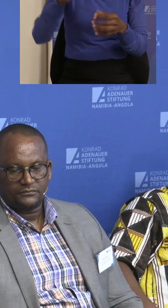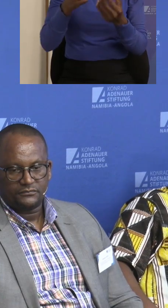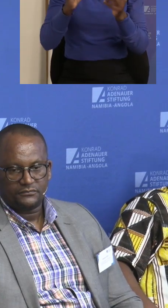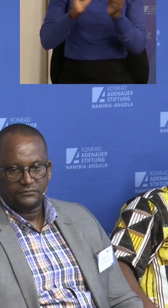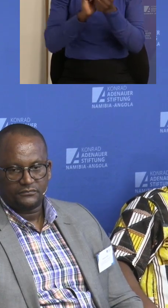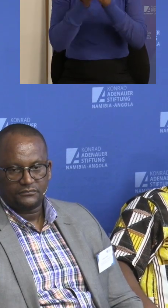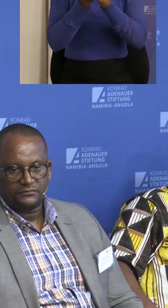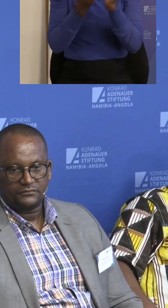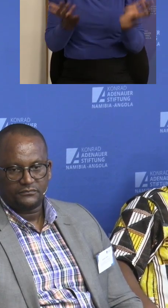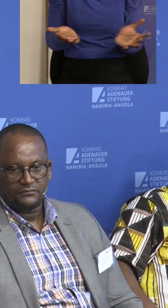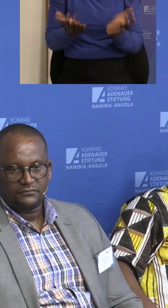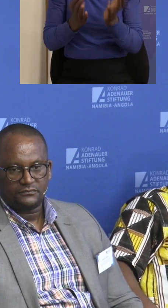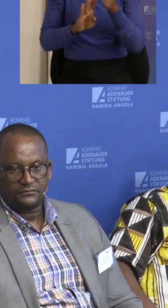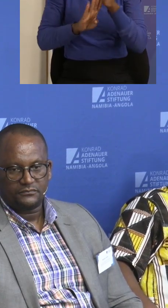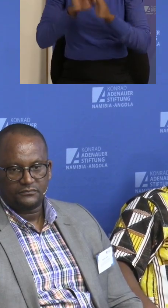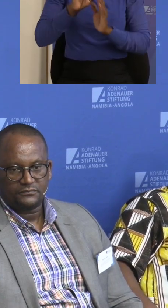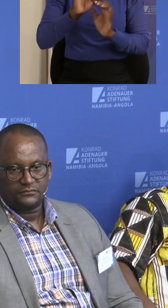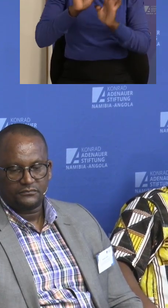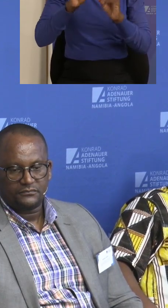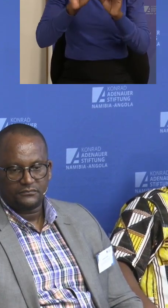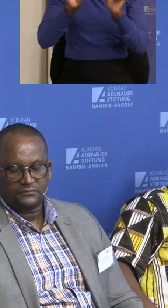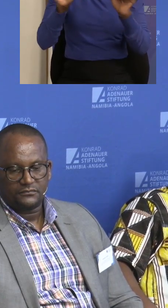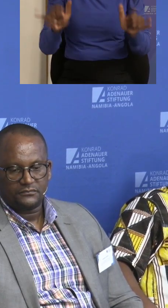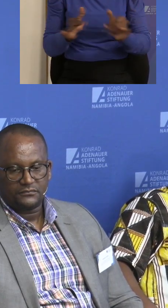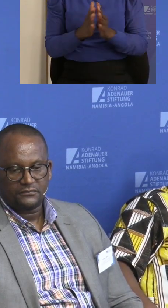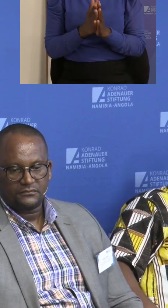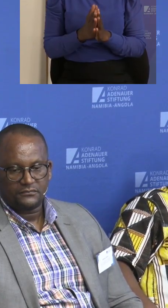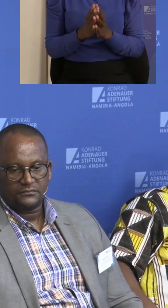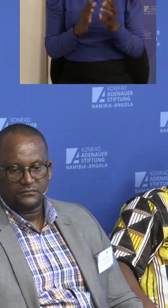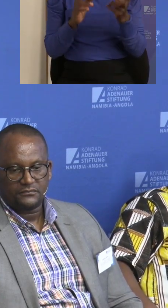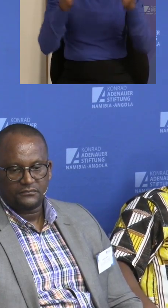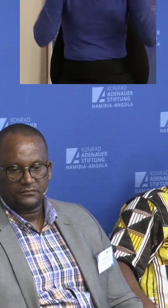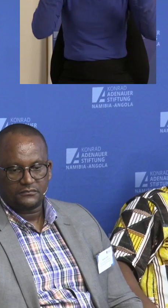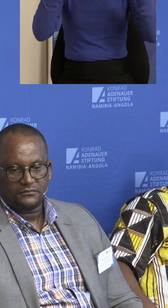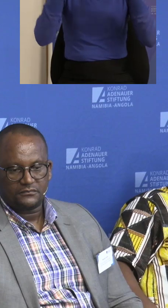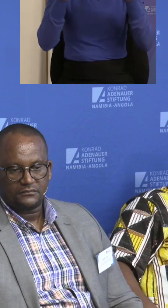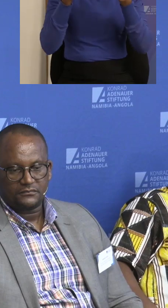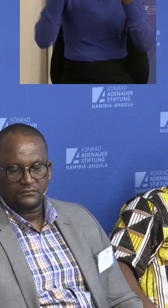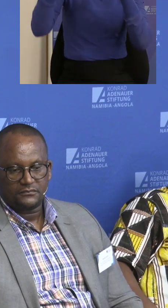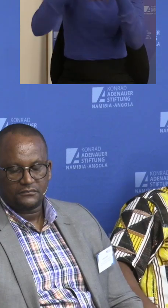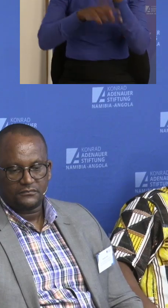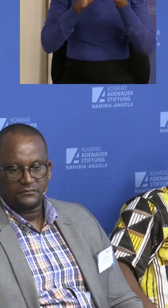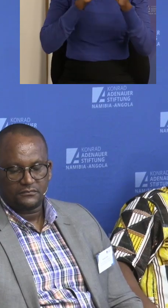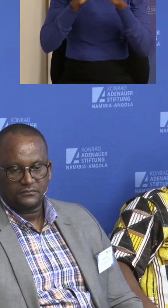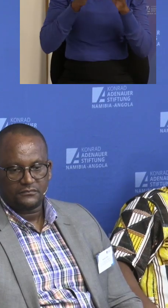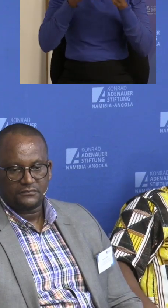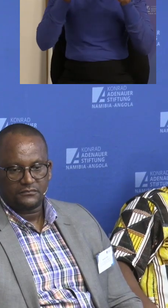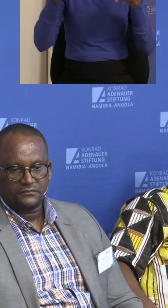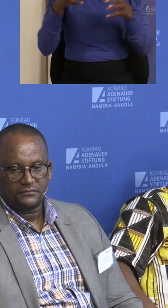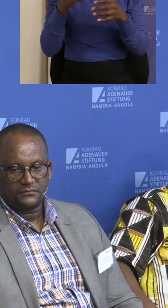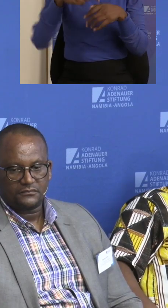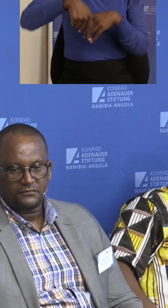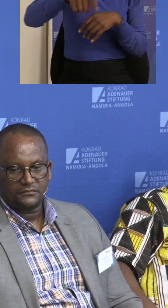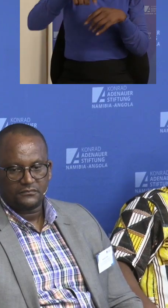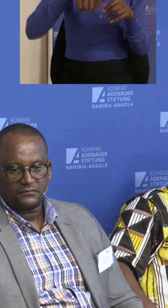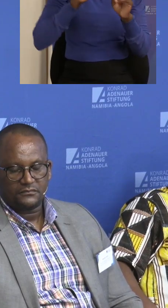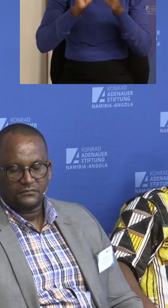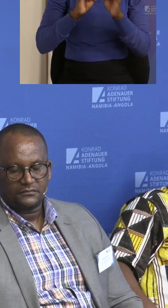education system? This is also a topic we might find out more about it during the